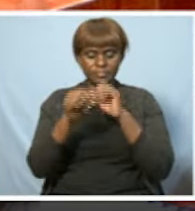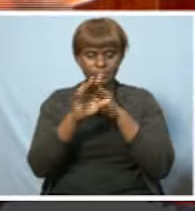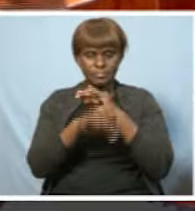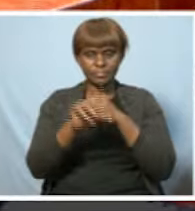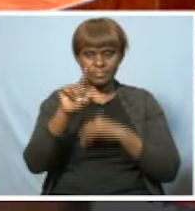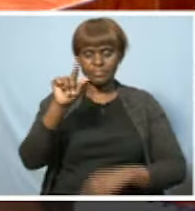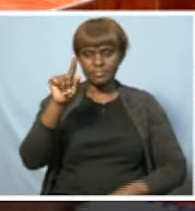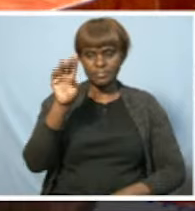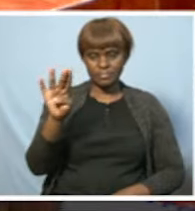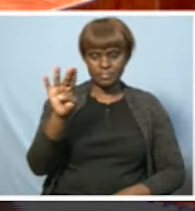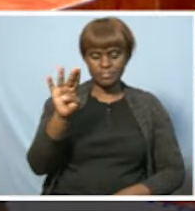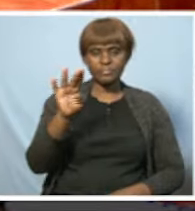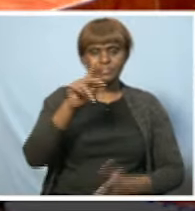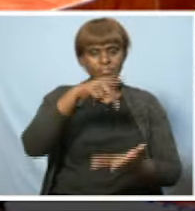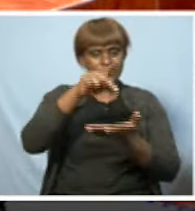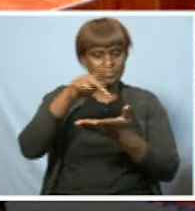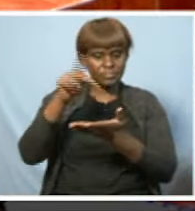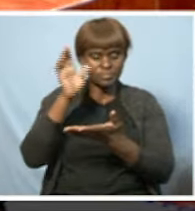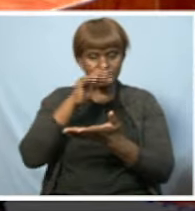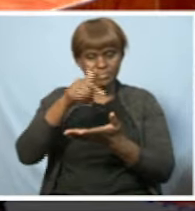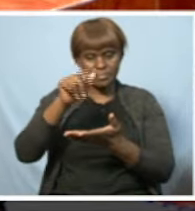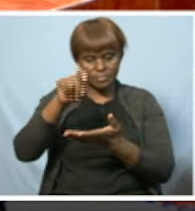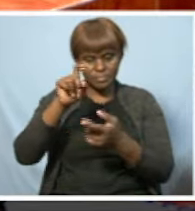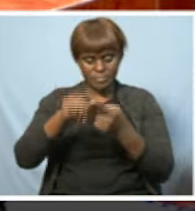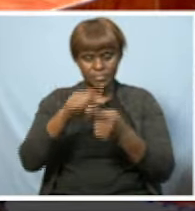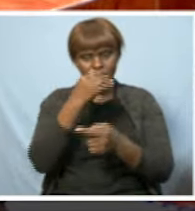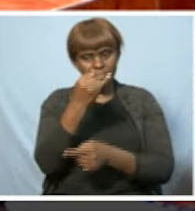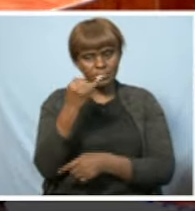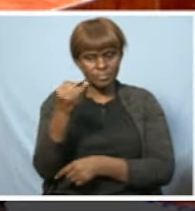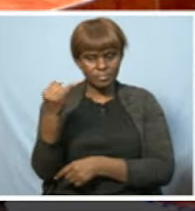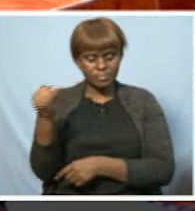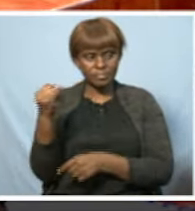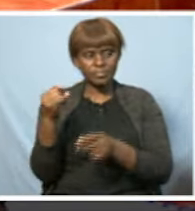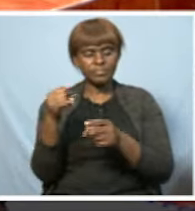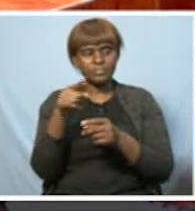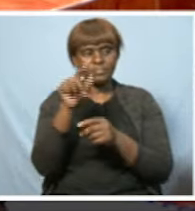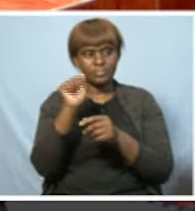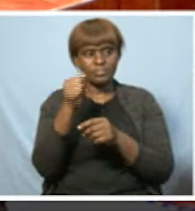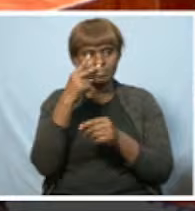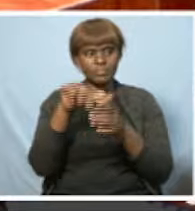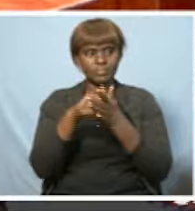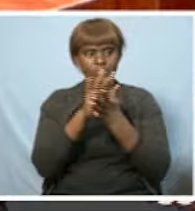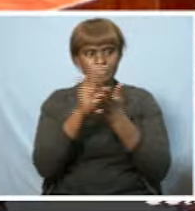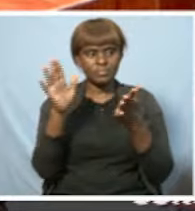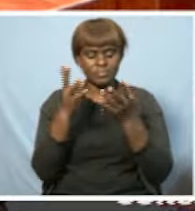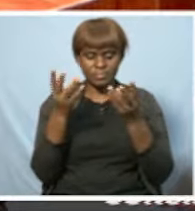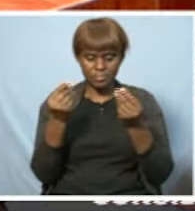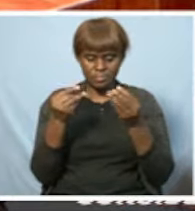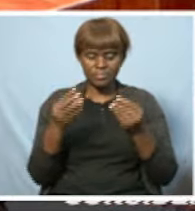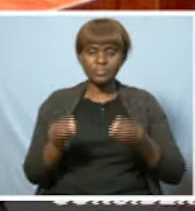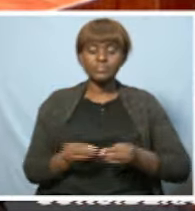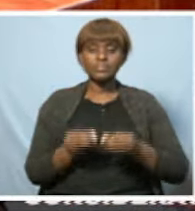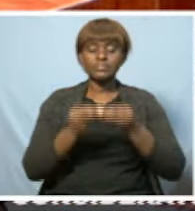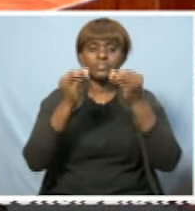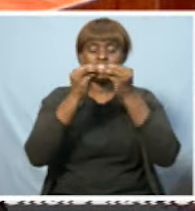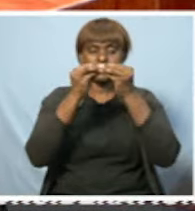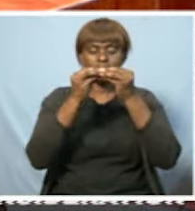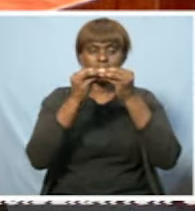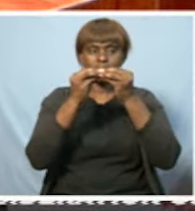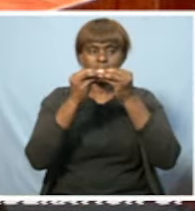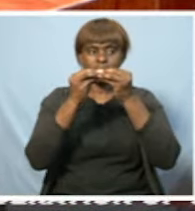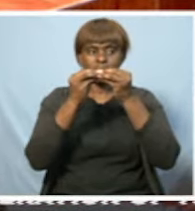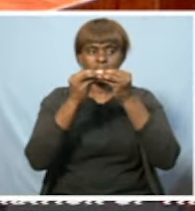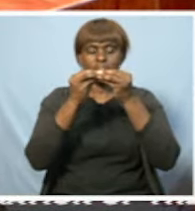2024 and paid, you need to itemize so that you can see how much total funding